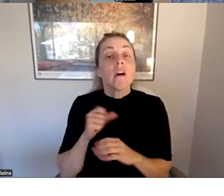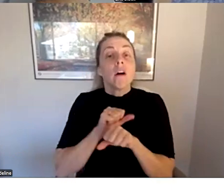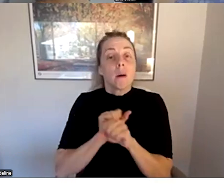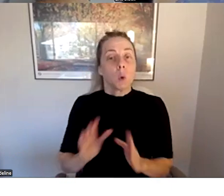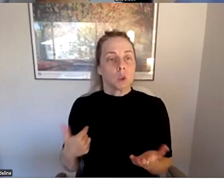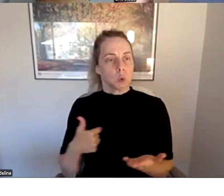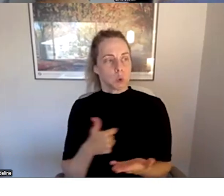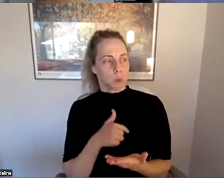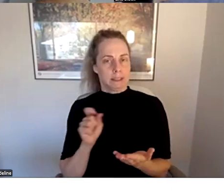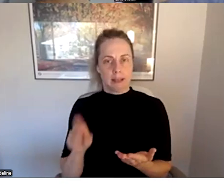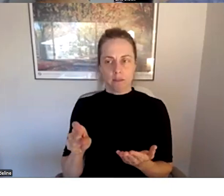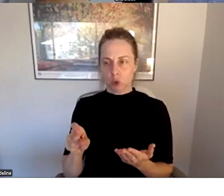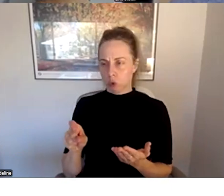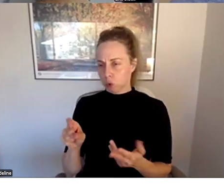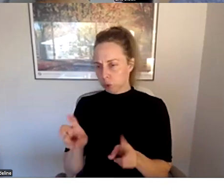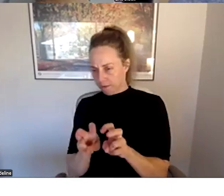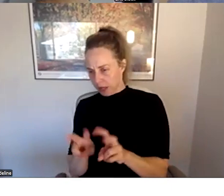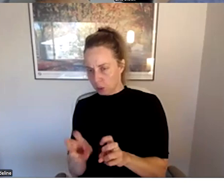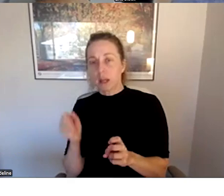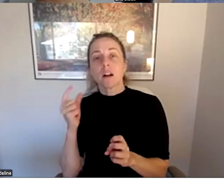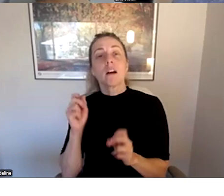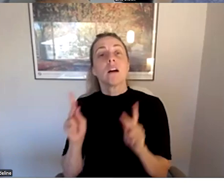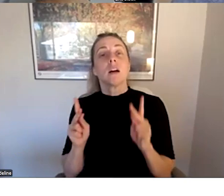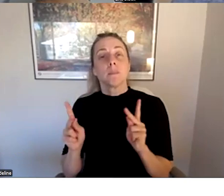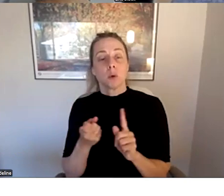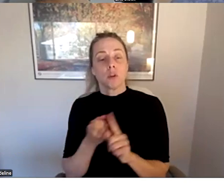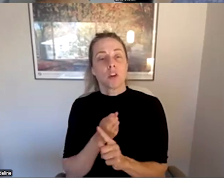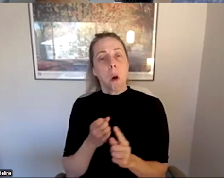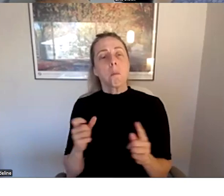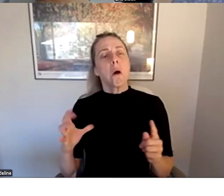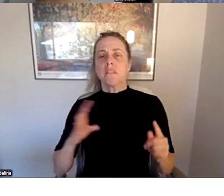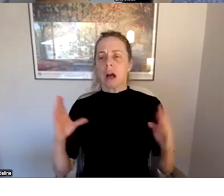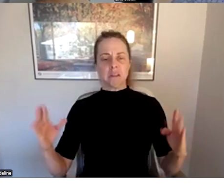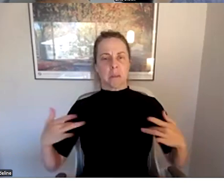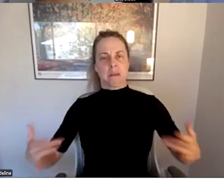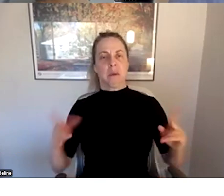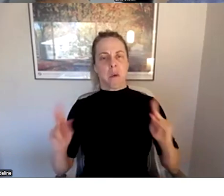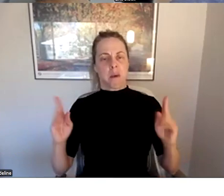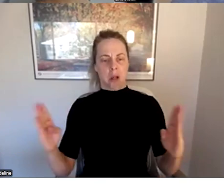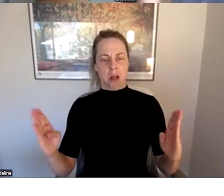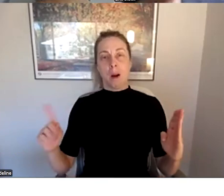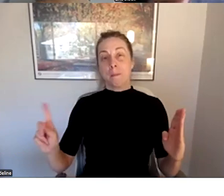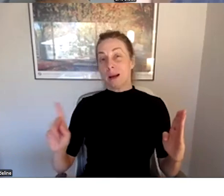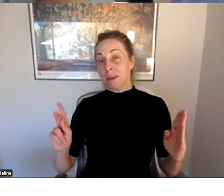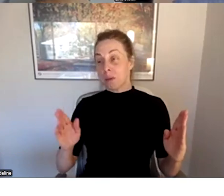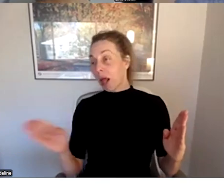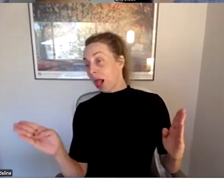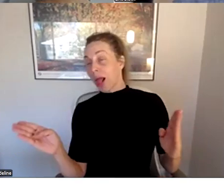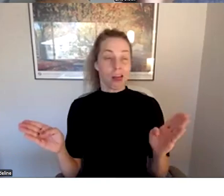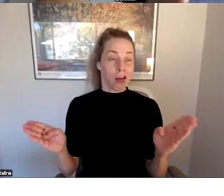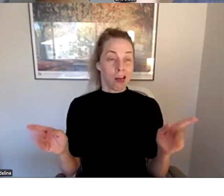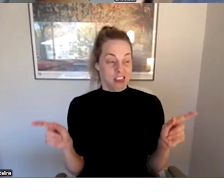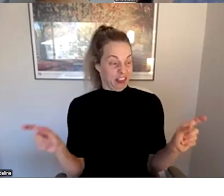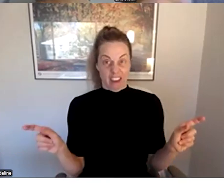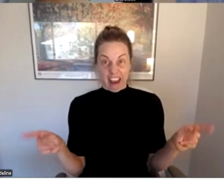really, can the people on the fringe ends really participate in the practices we have? And then bring that in to probably